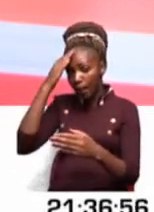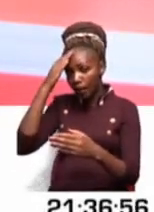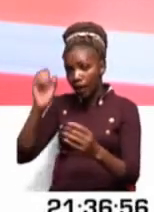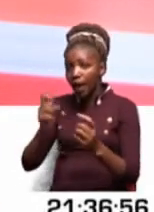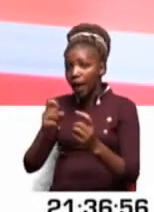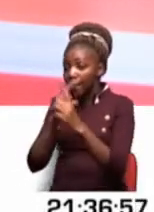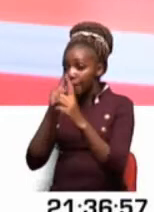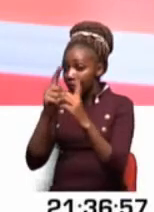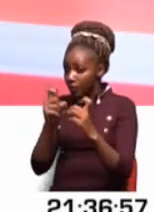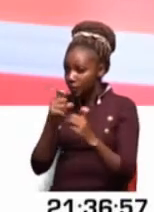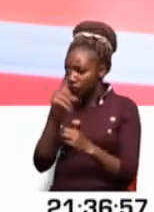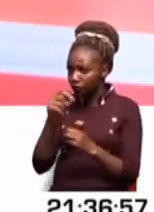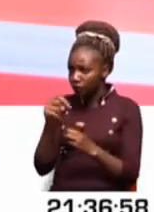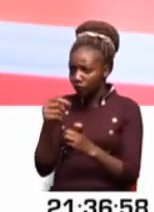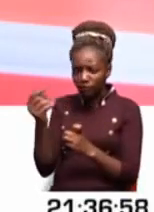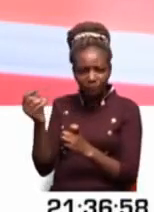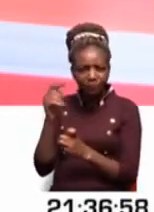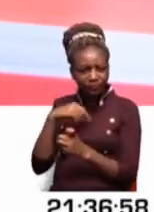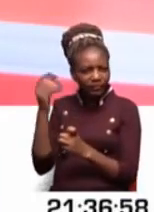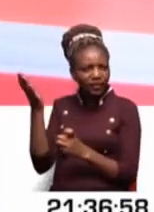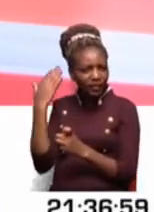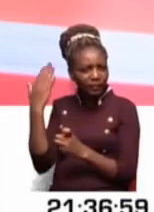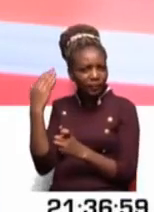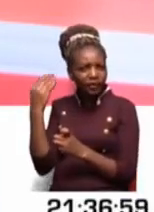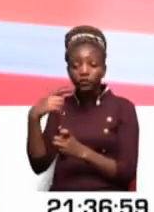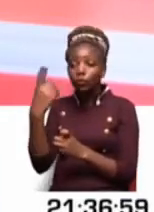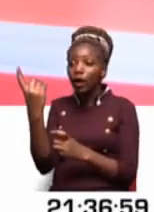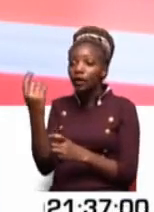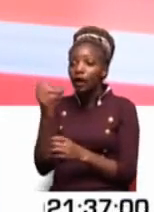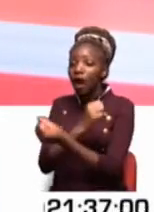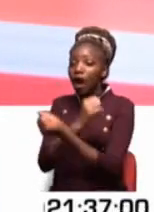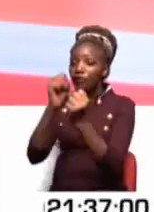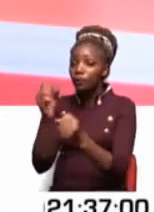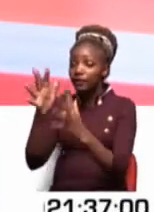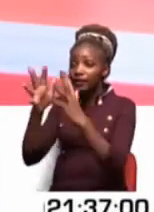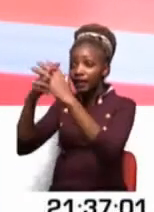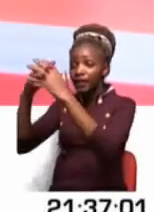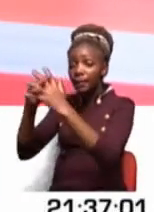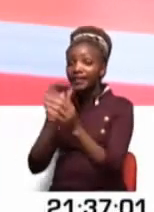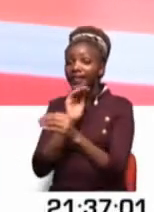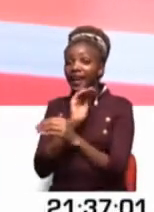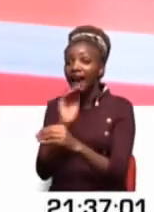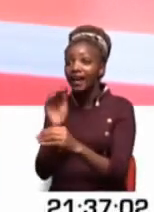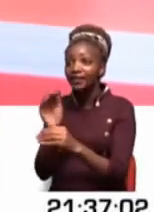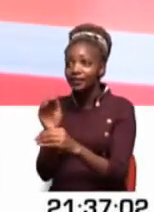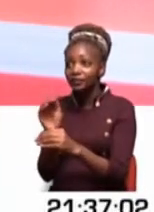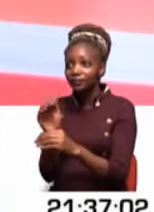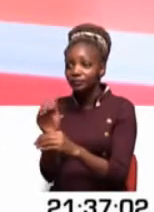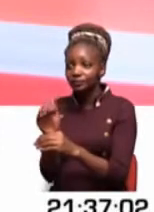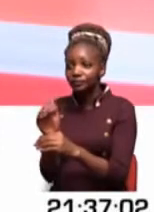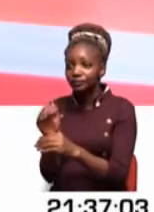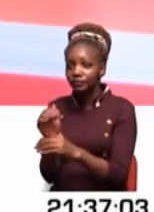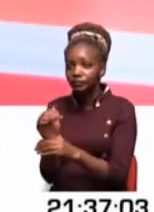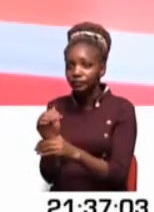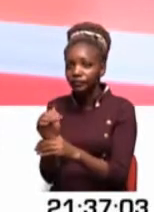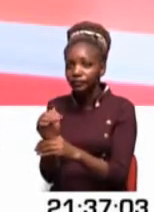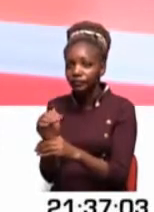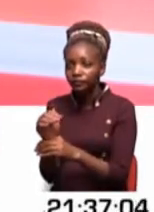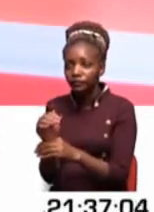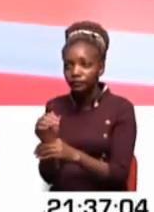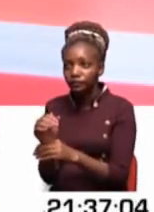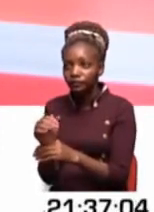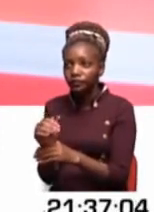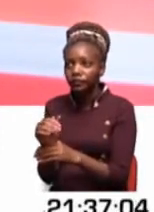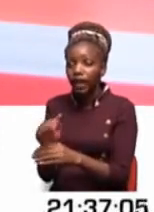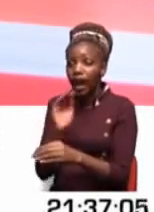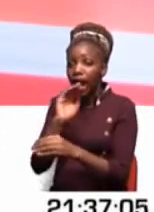asked sometimes back by one of the president in the US who asked, don't ask what the country is doing for you, ask what you can